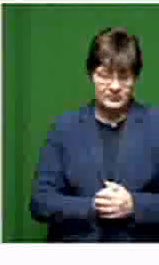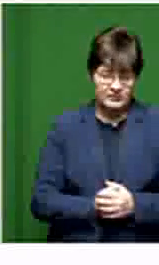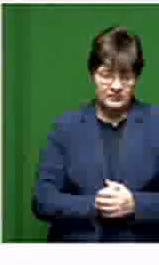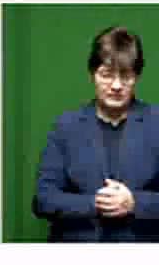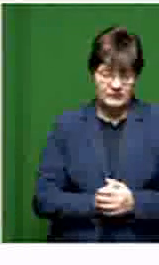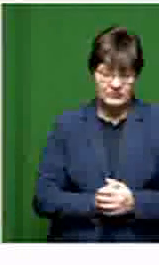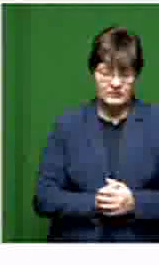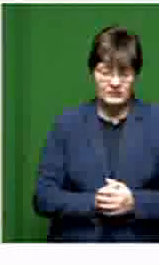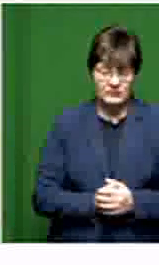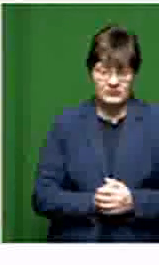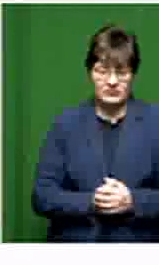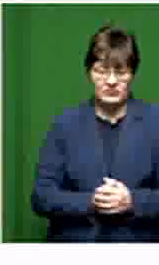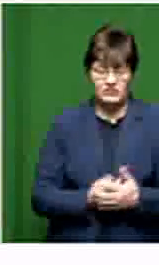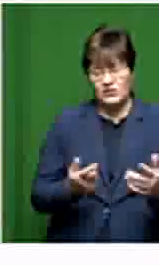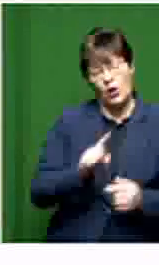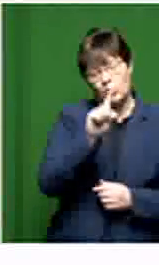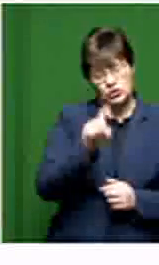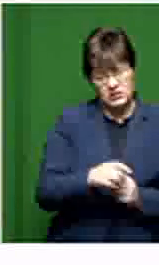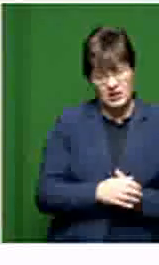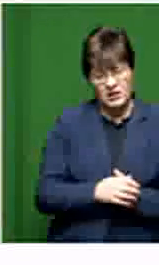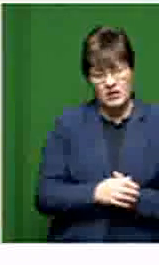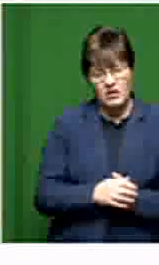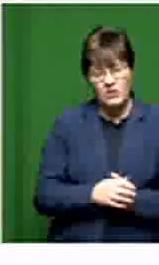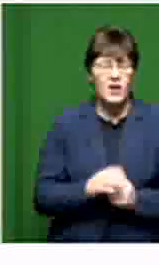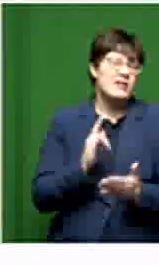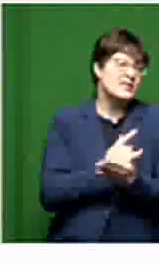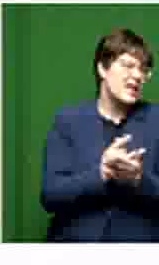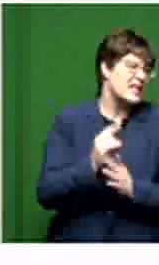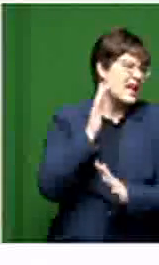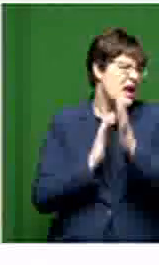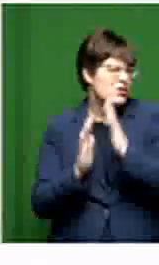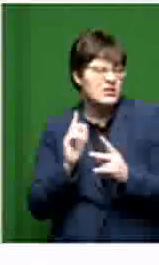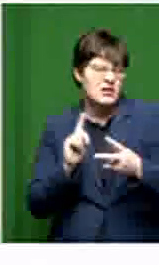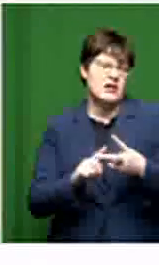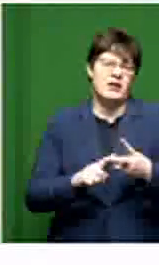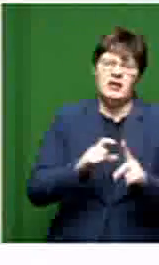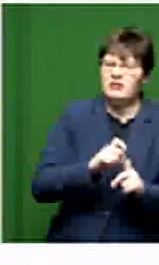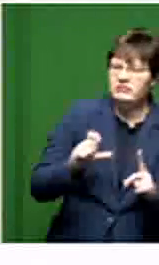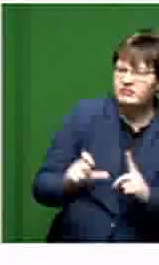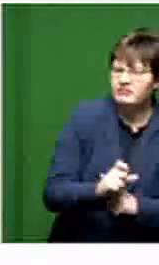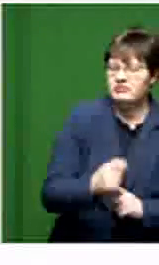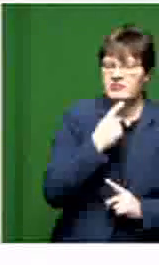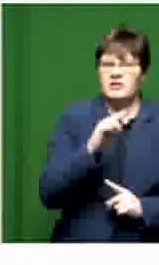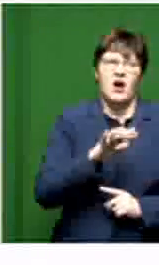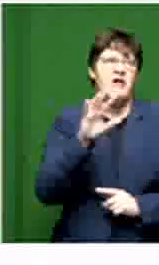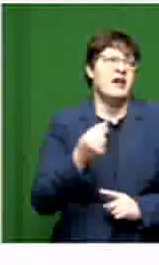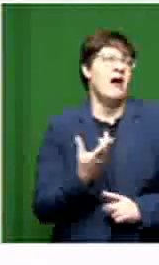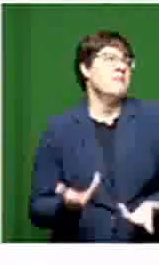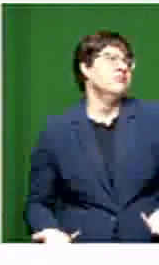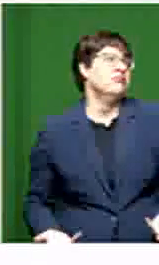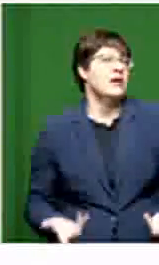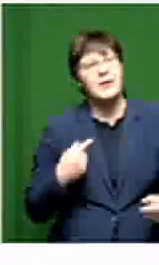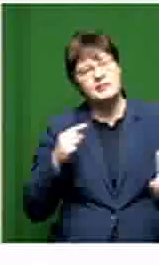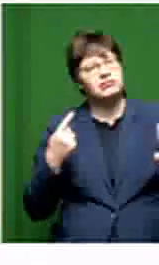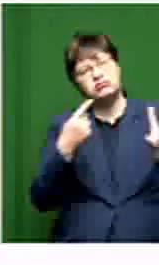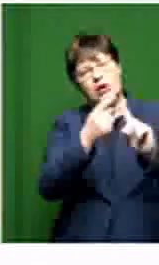And just a question, because, when we talk about heritage, we talk about our cultures. We say in South Africa we